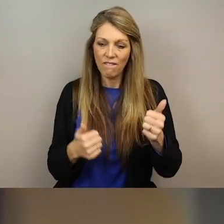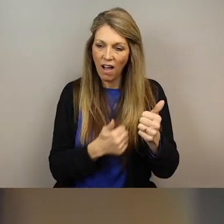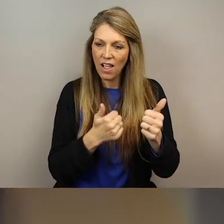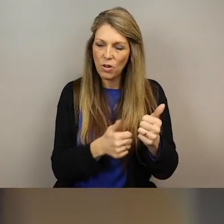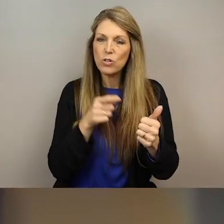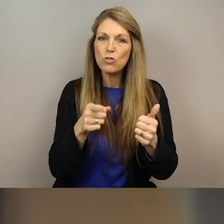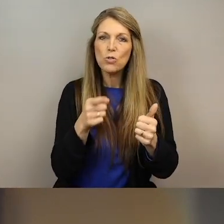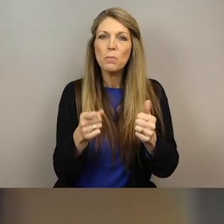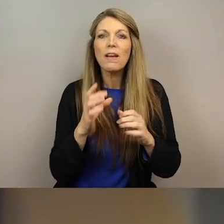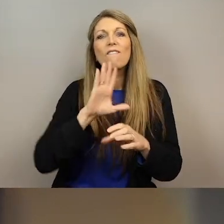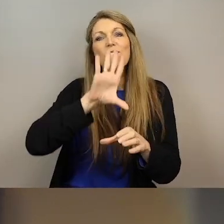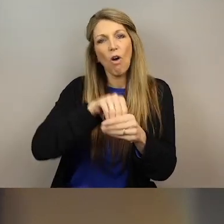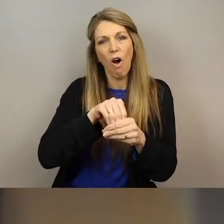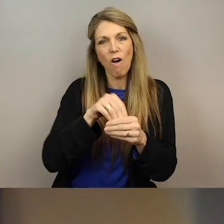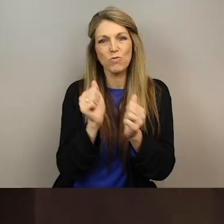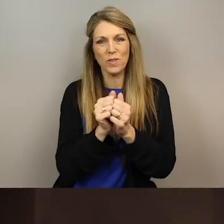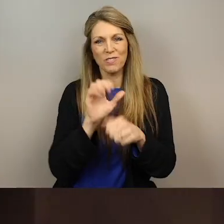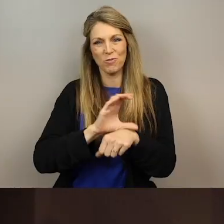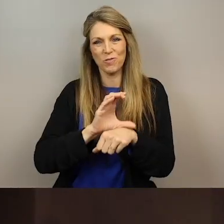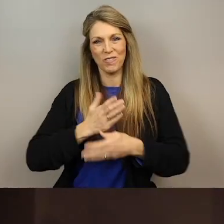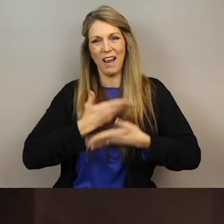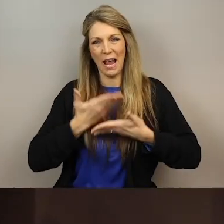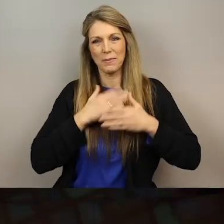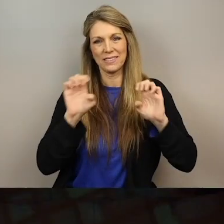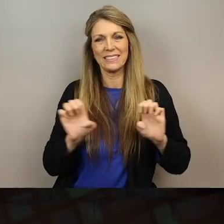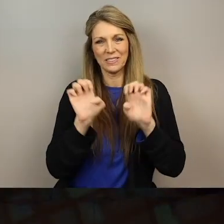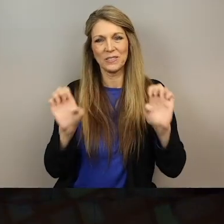us that way. It's going to be a great morning. Happy Easter.